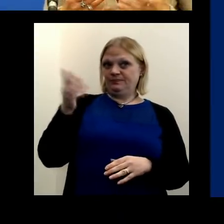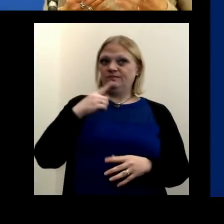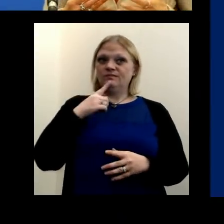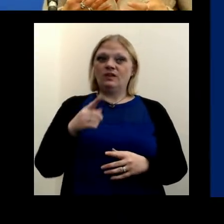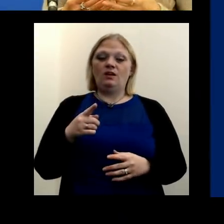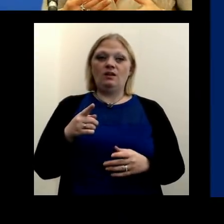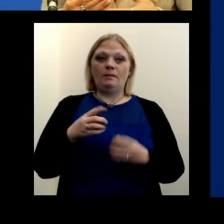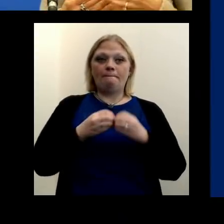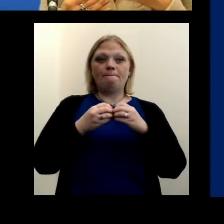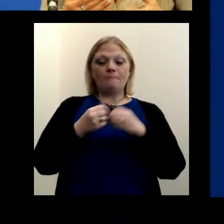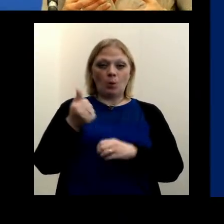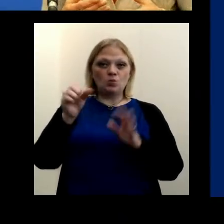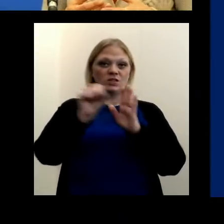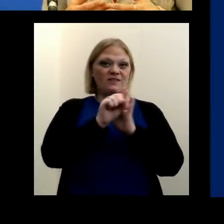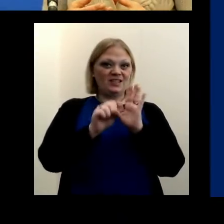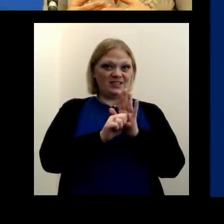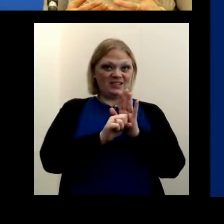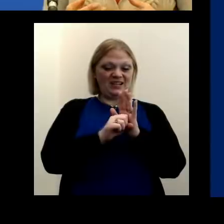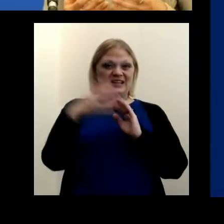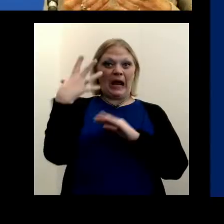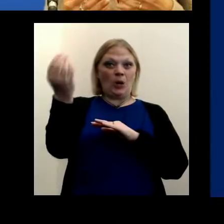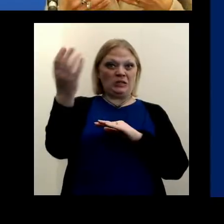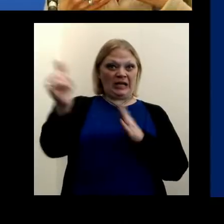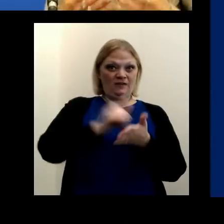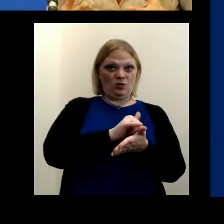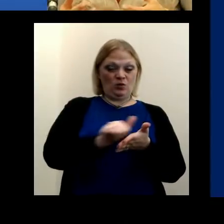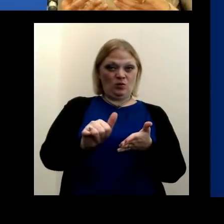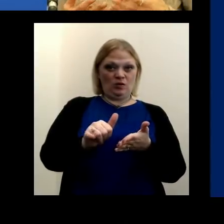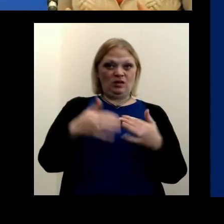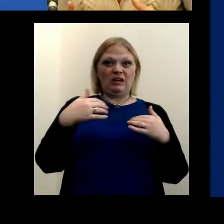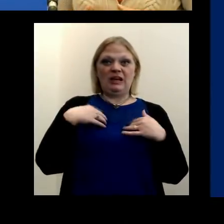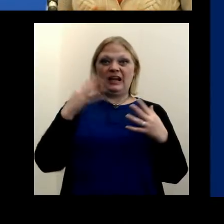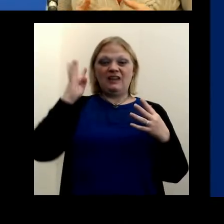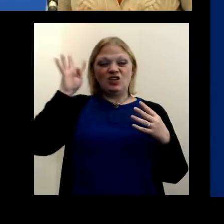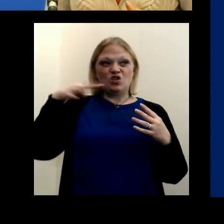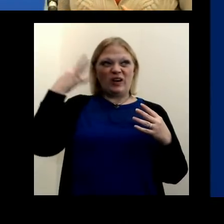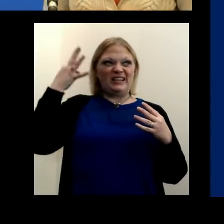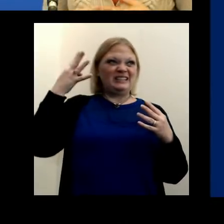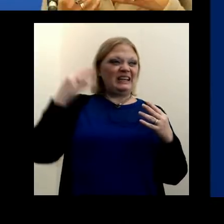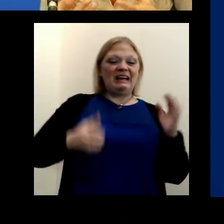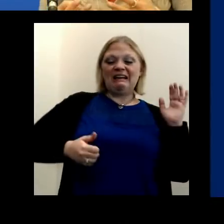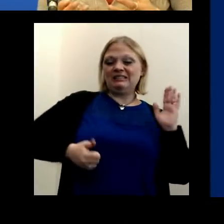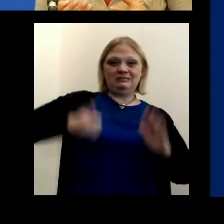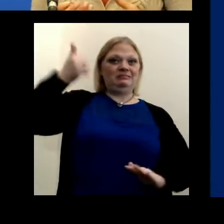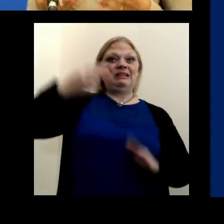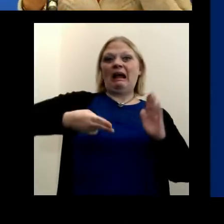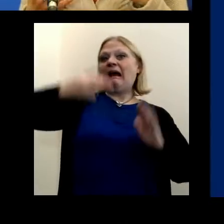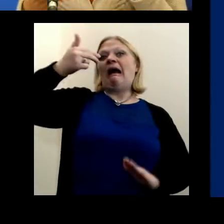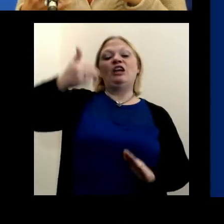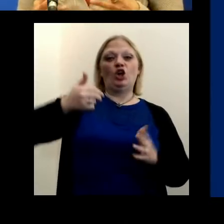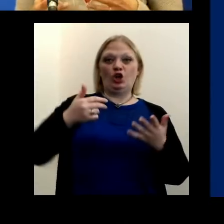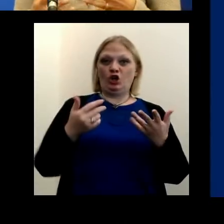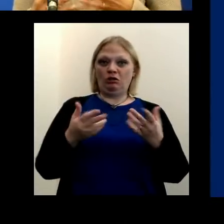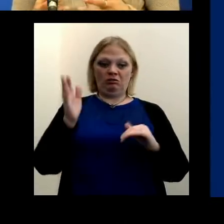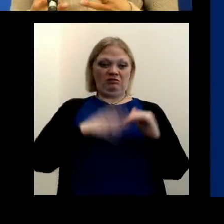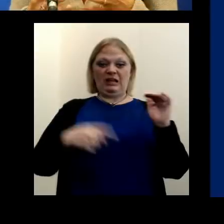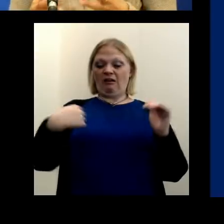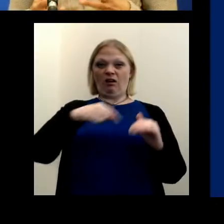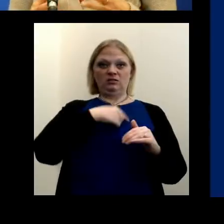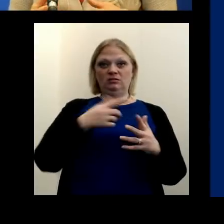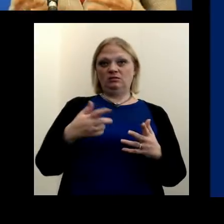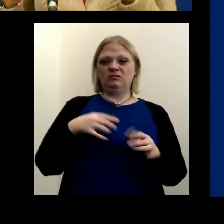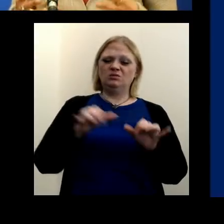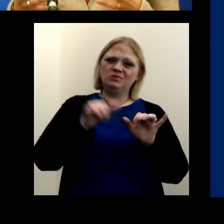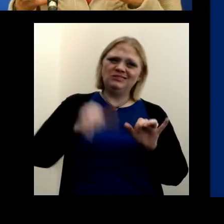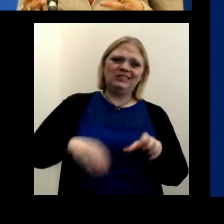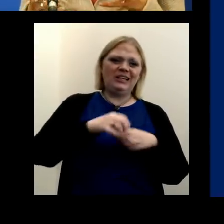are most of the states outside of New York State even have crazier, higher rates than we do. So please just stay in New York State if